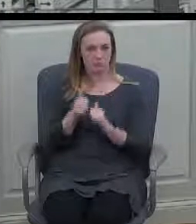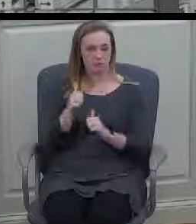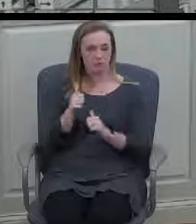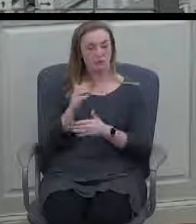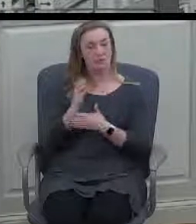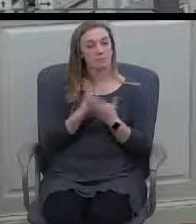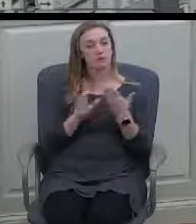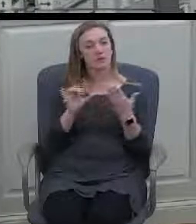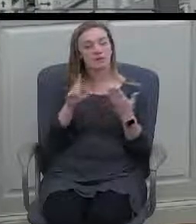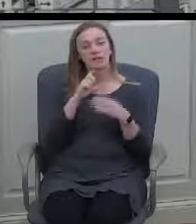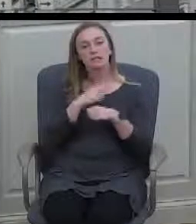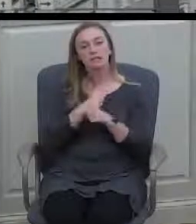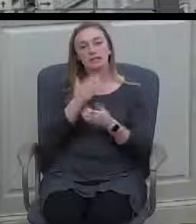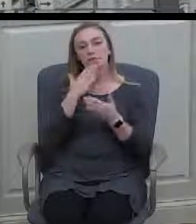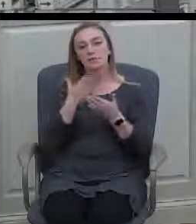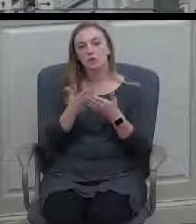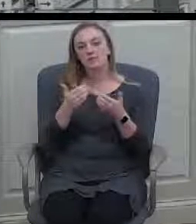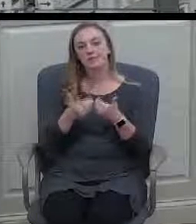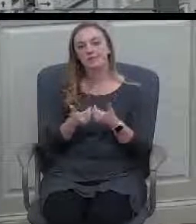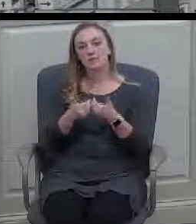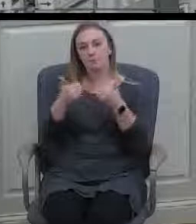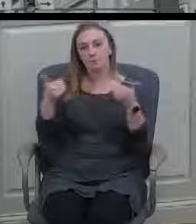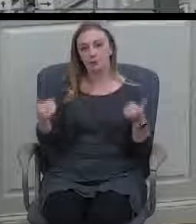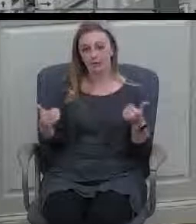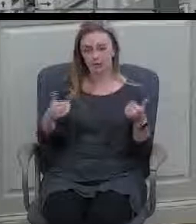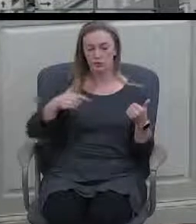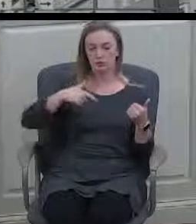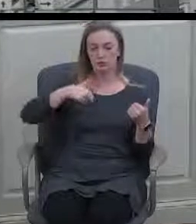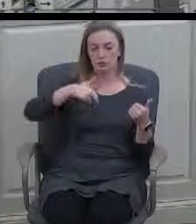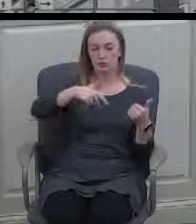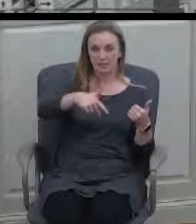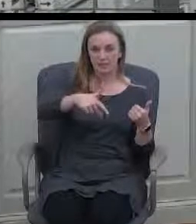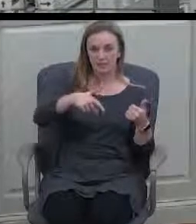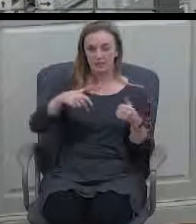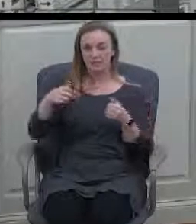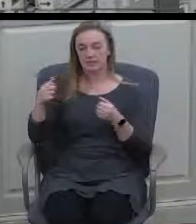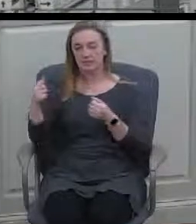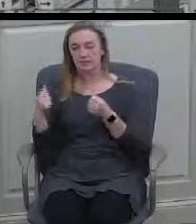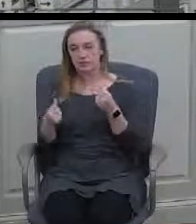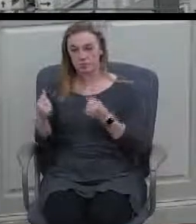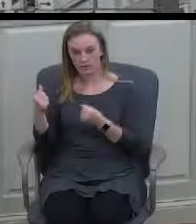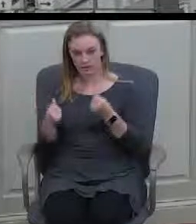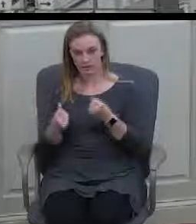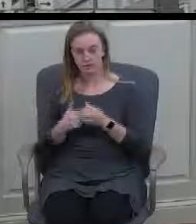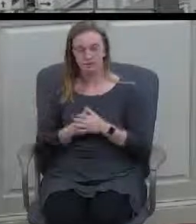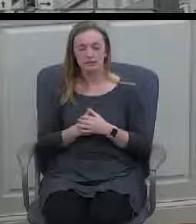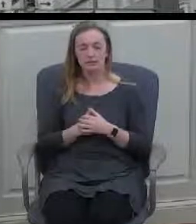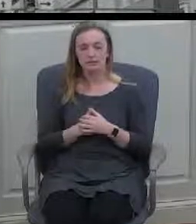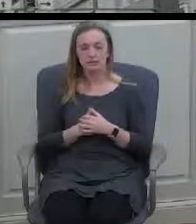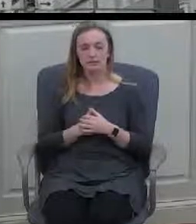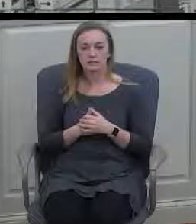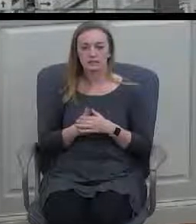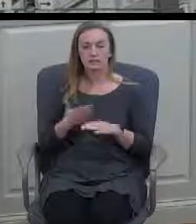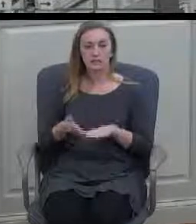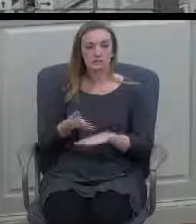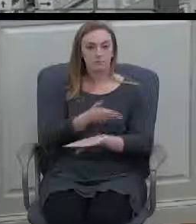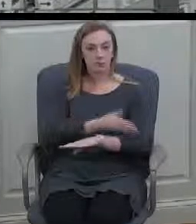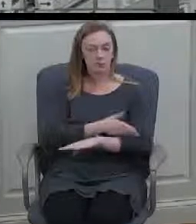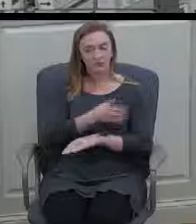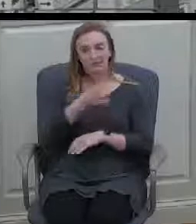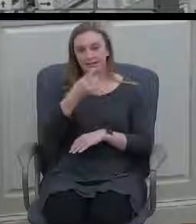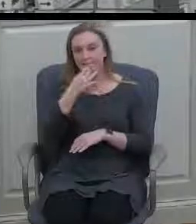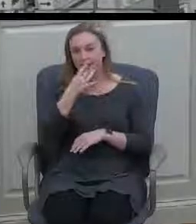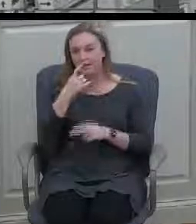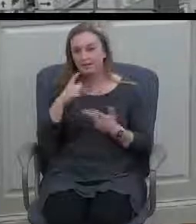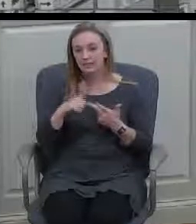creating a good separation between those pedestrians and the travel lanes. It's improving lighting,